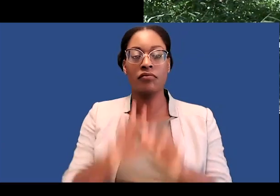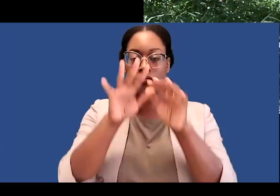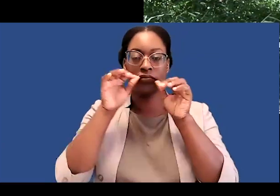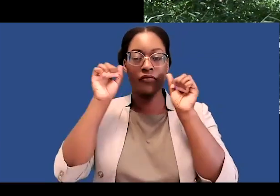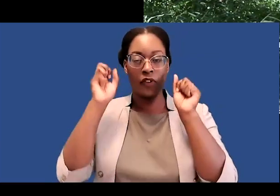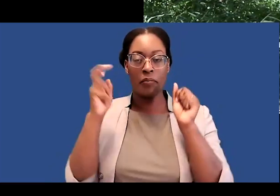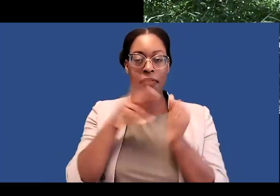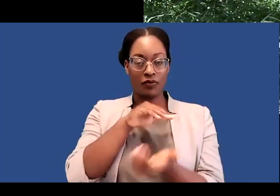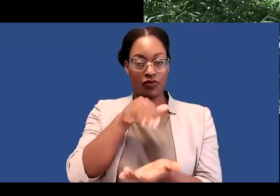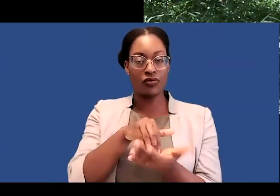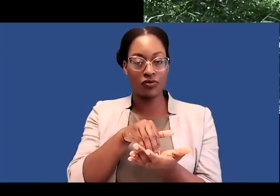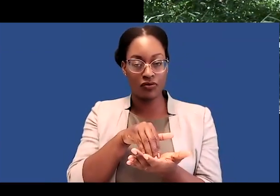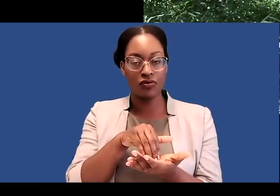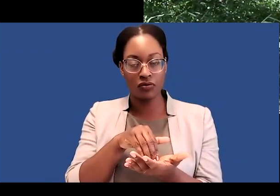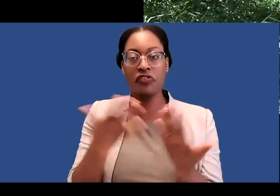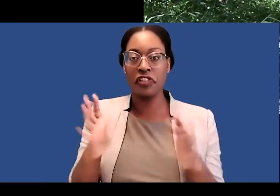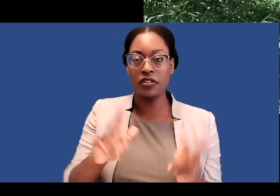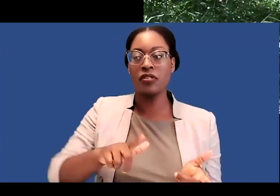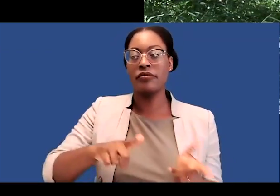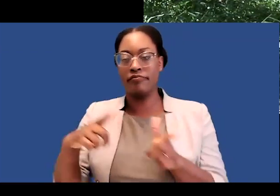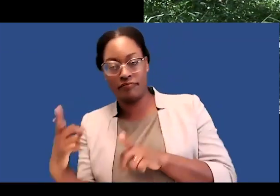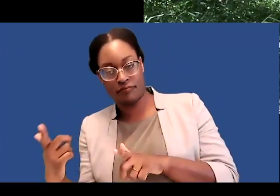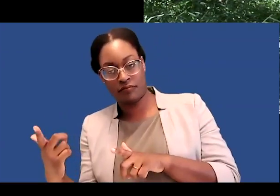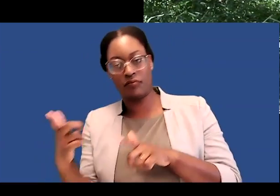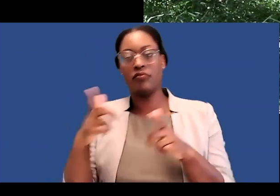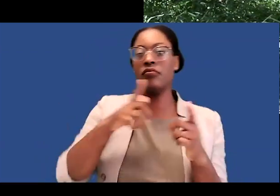Inhale back to center after you've gone to both left and right.